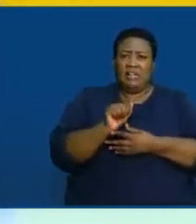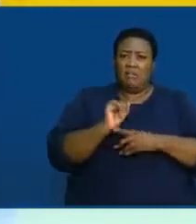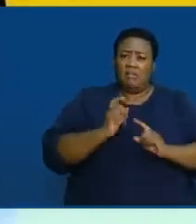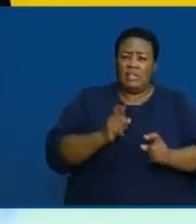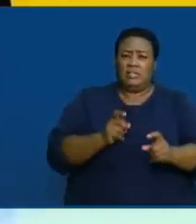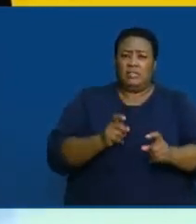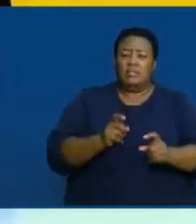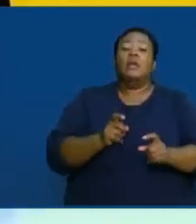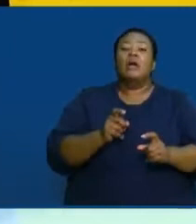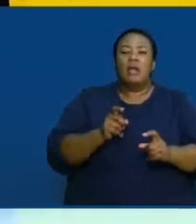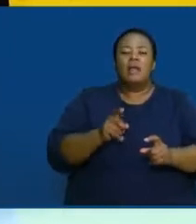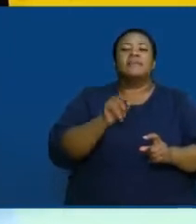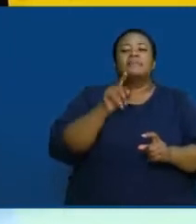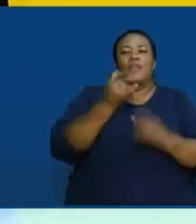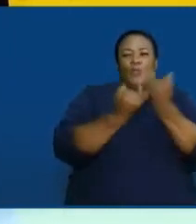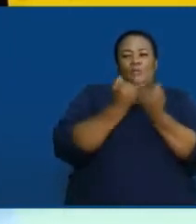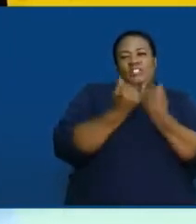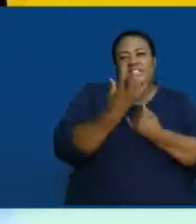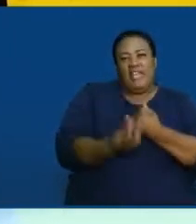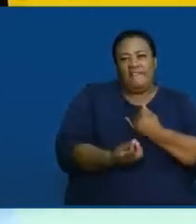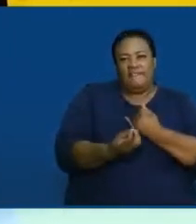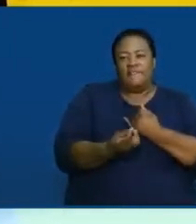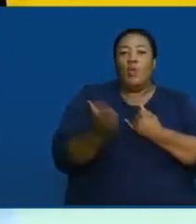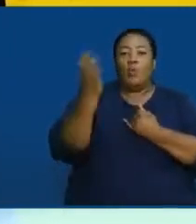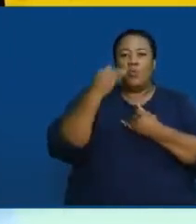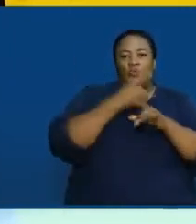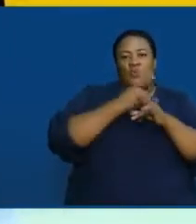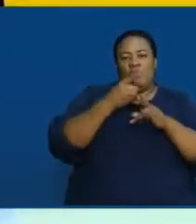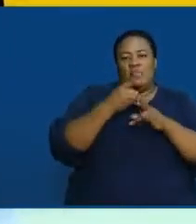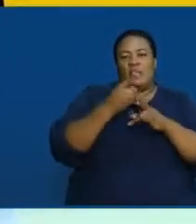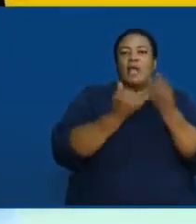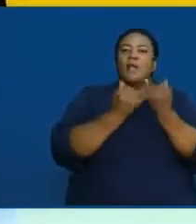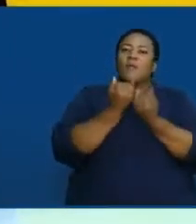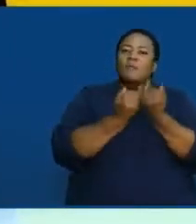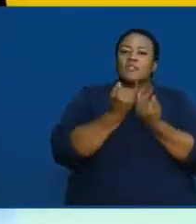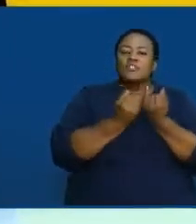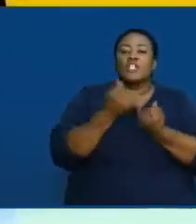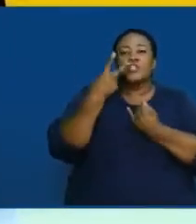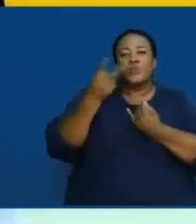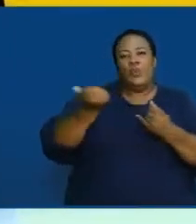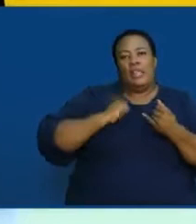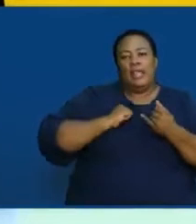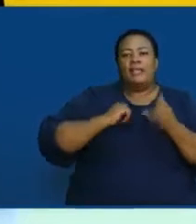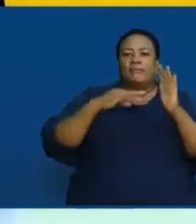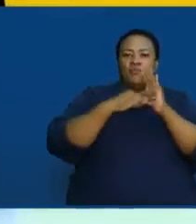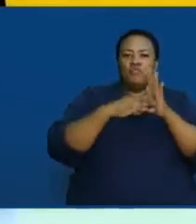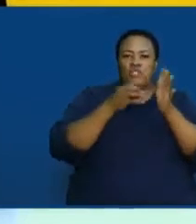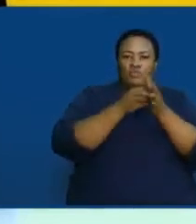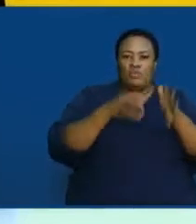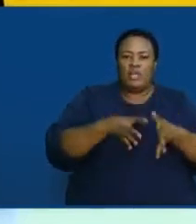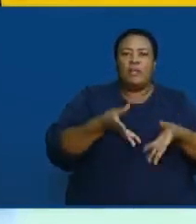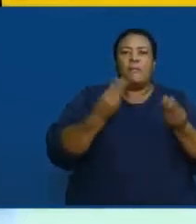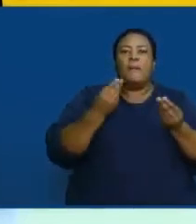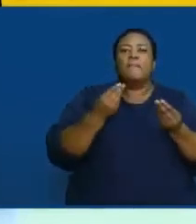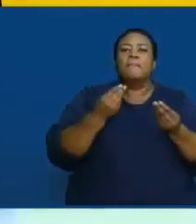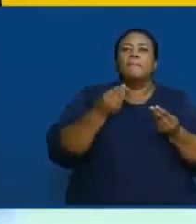you. Matrix is bringing you the hashtag WazoWinner competition, where 2 lucky matriculants stand a chance to win